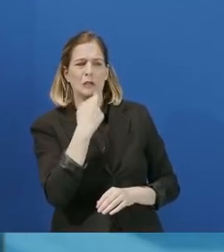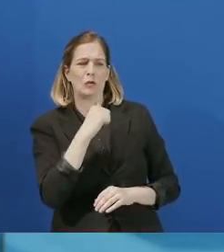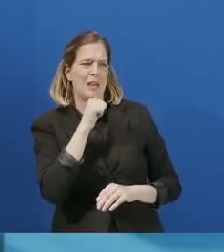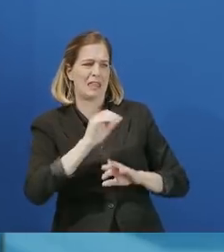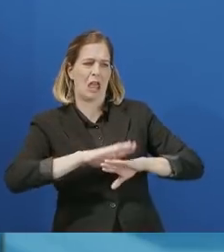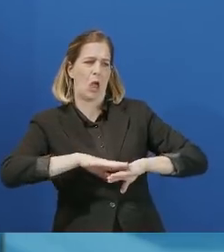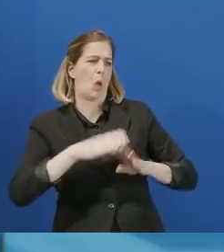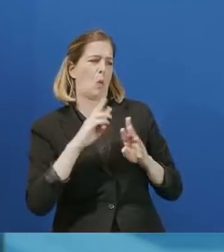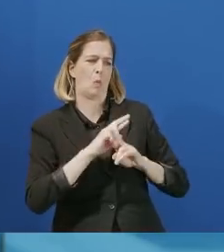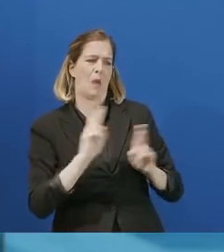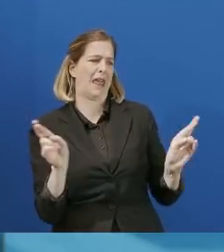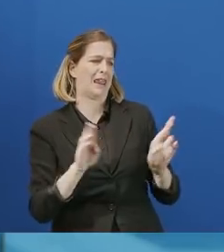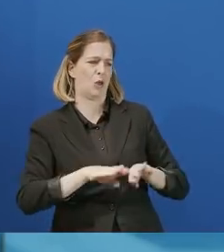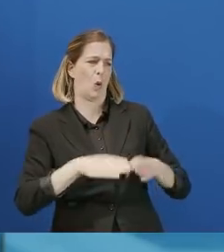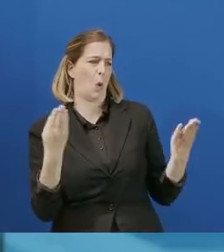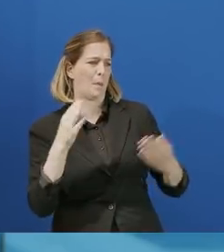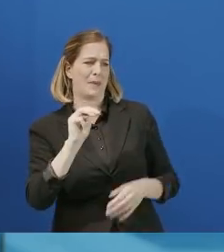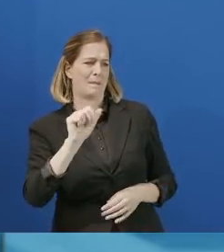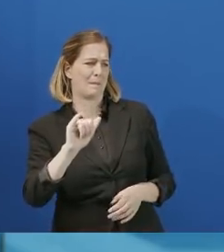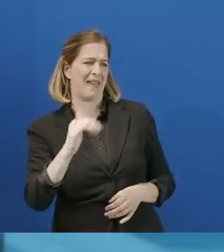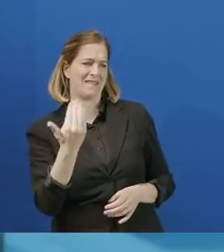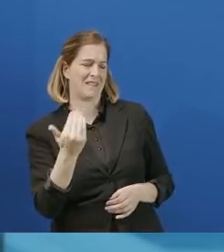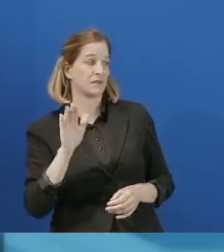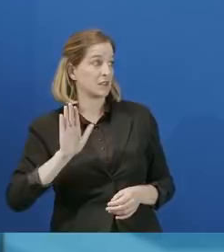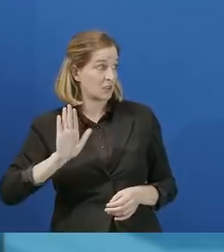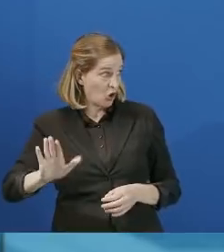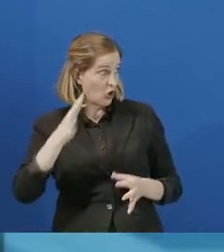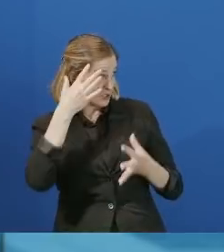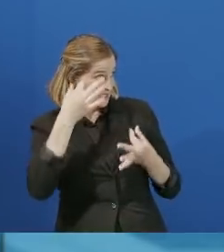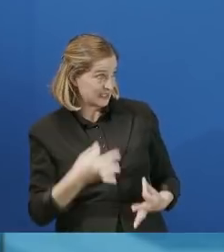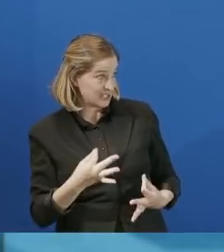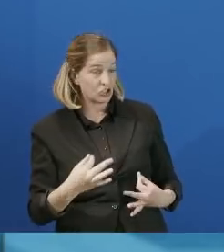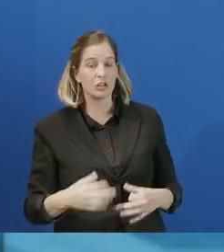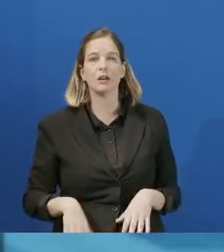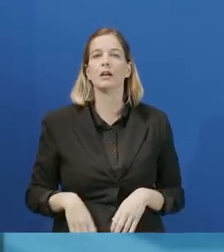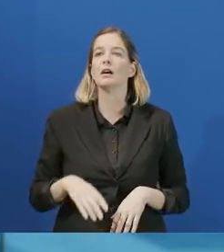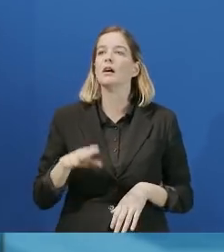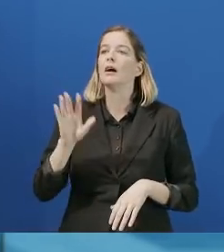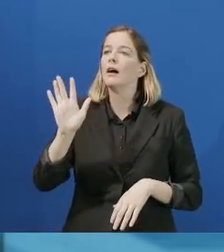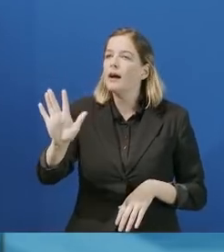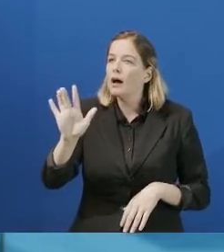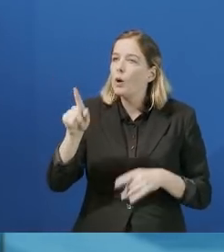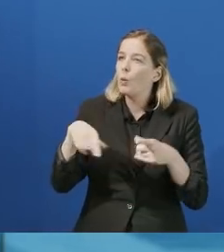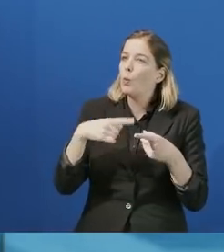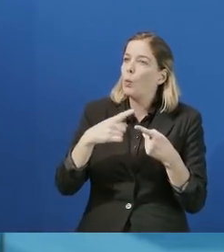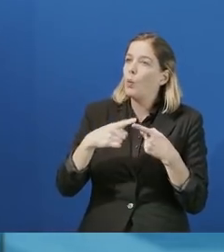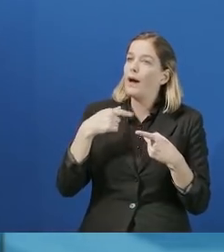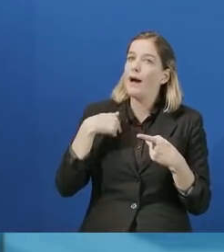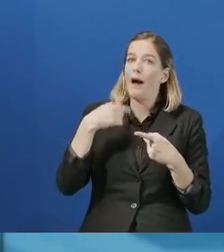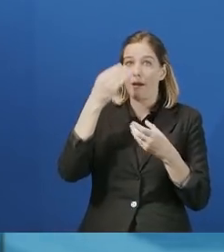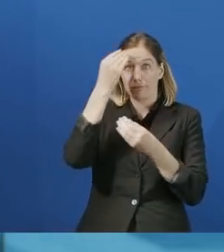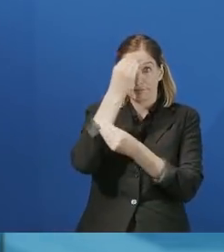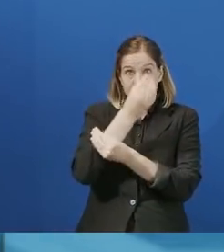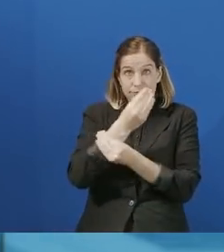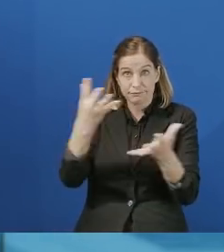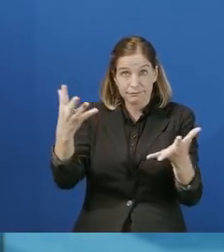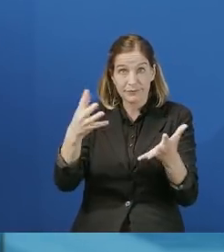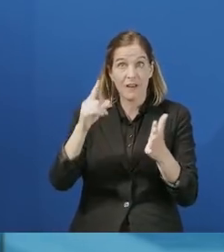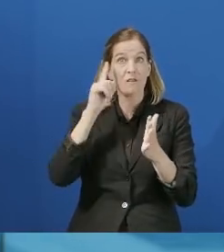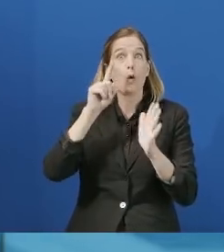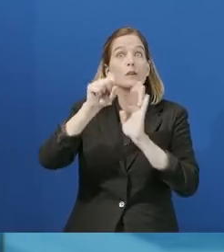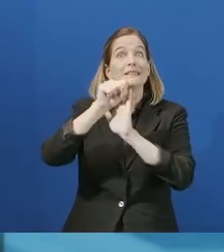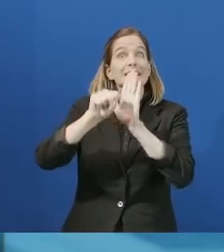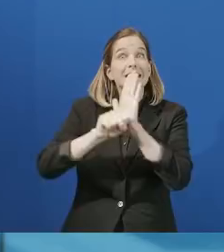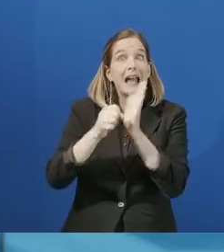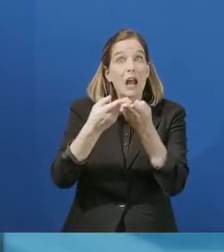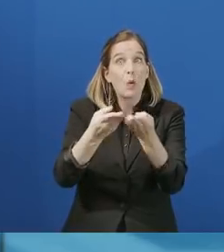to decide that. When I give guidance statewide, it is statewide and it is enforceable